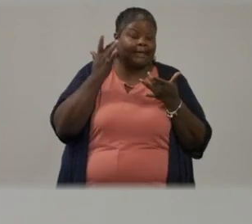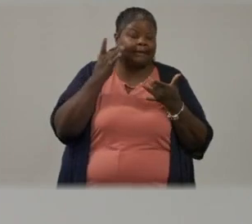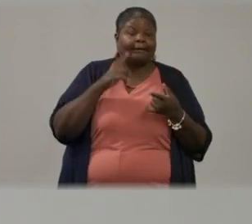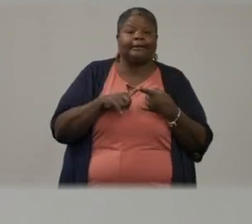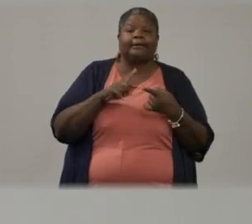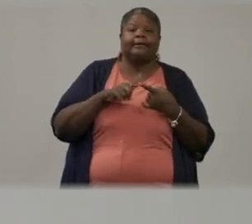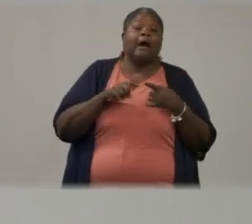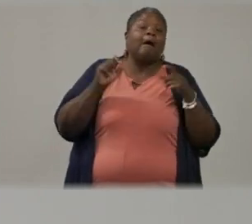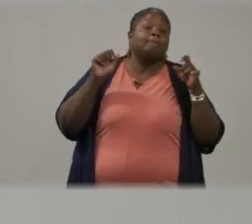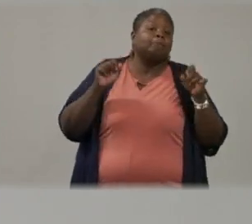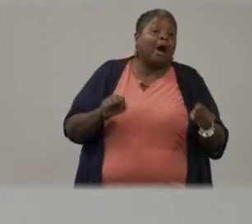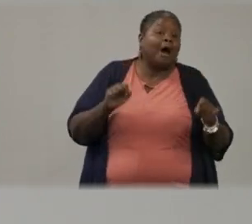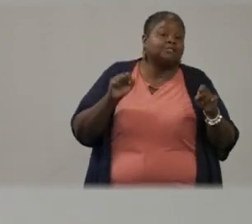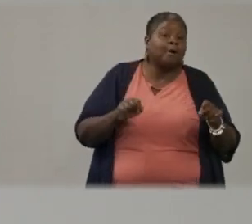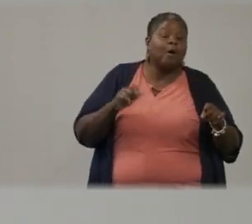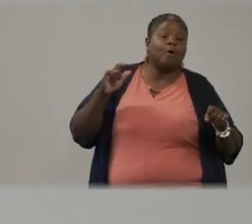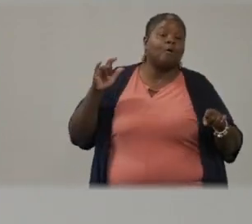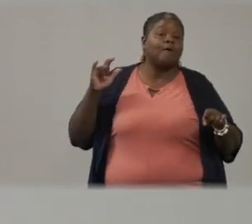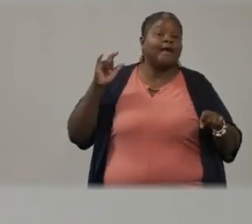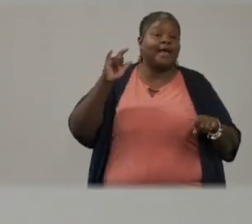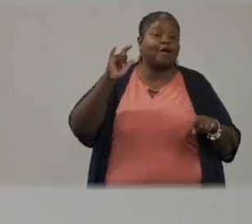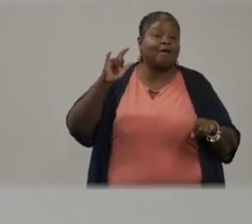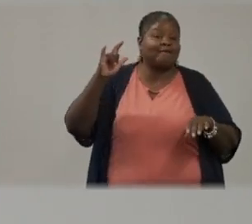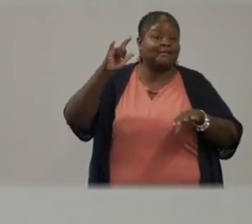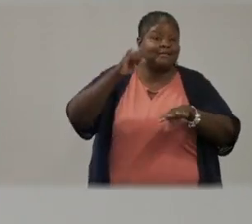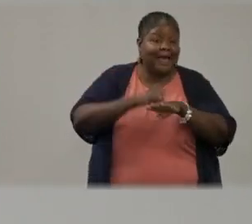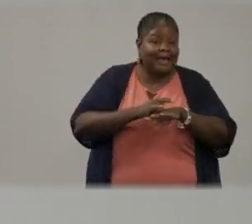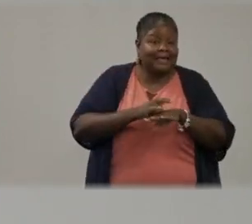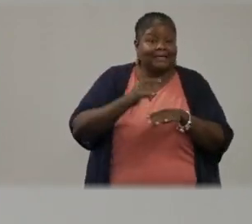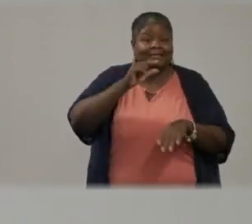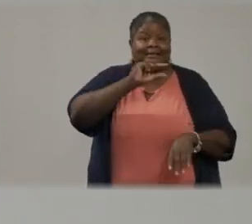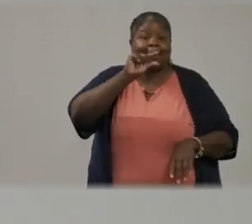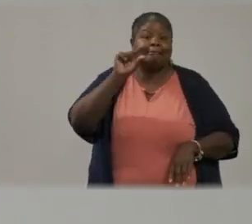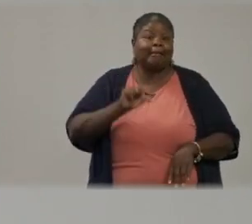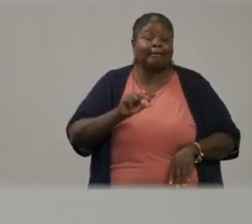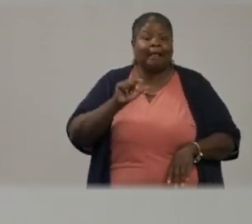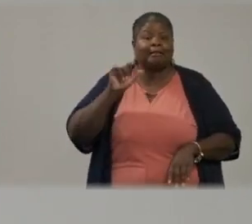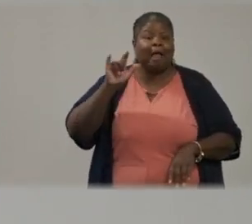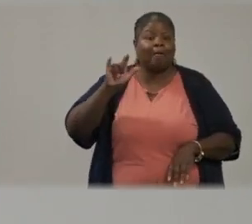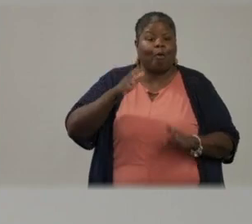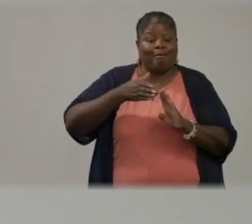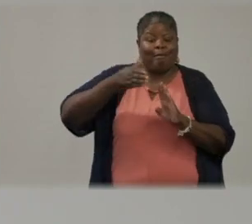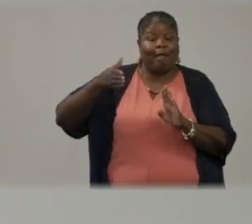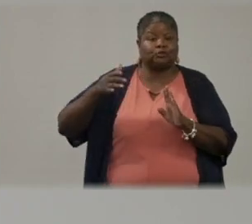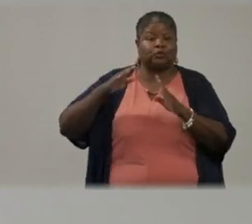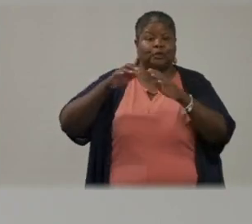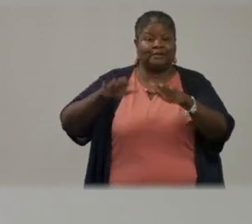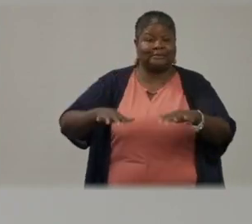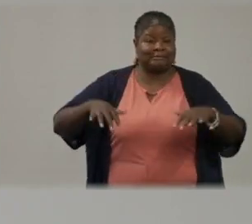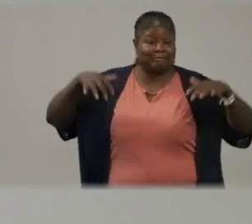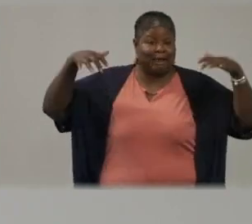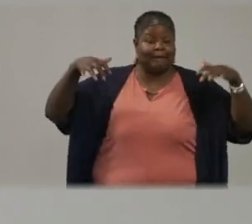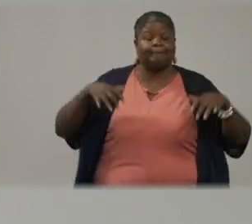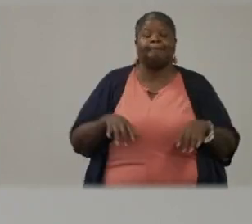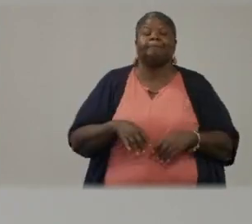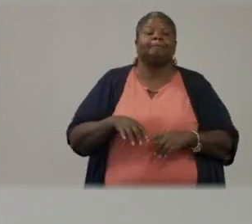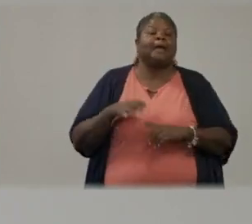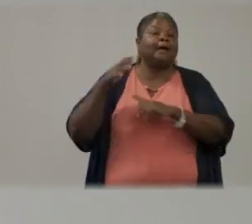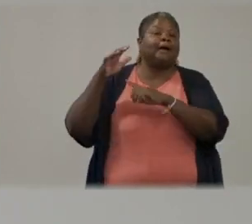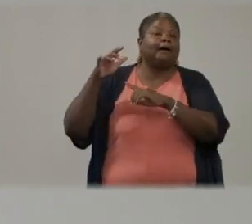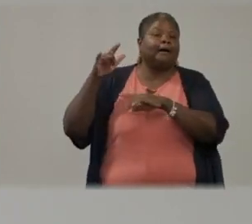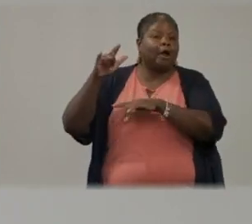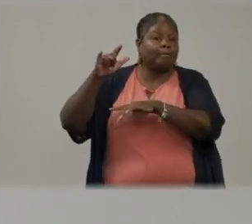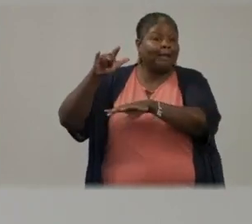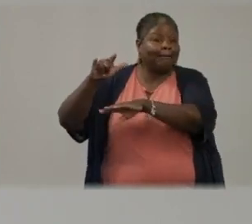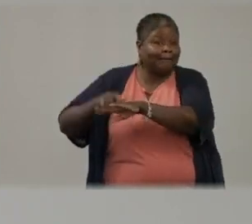A possible aircraft landing, because there's Glendale Airport right next to the stadium, an airplane landing near the stadium. I